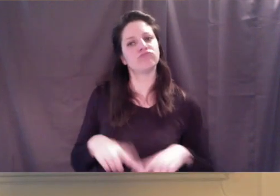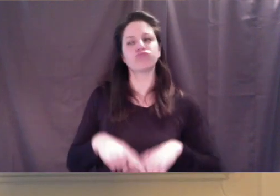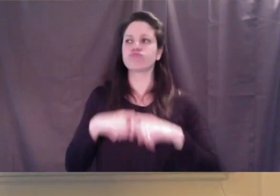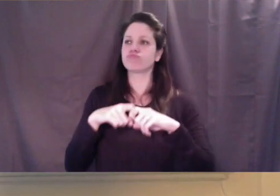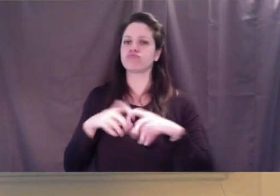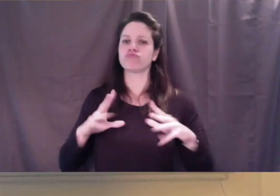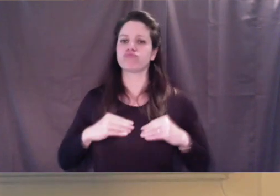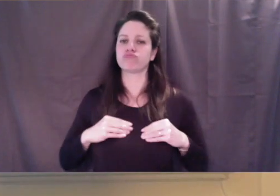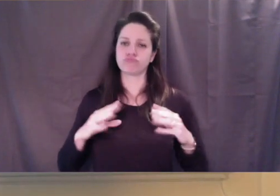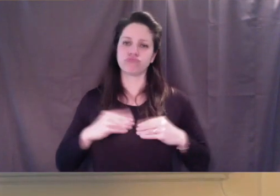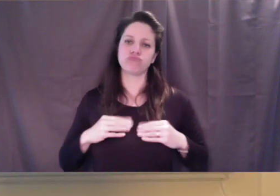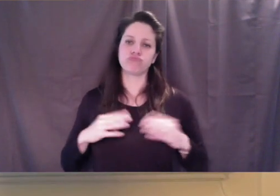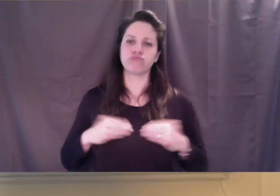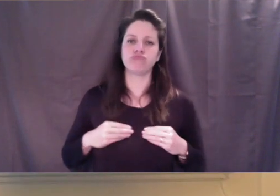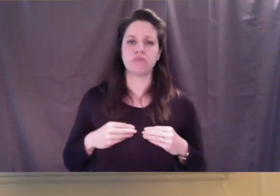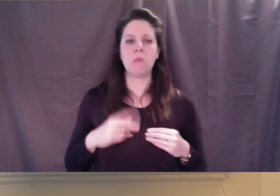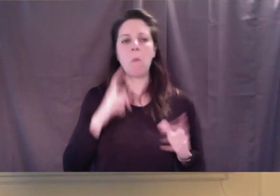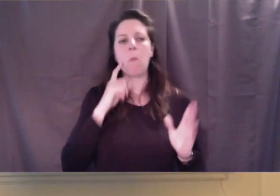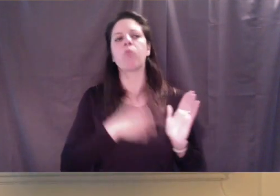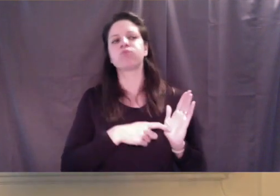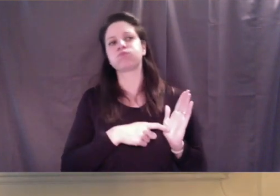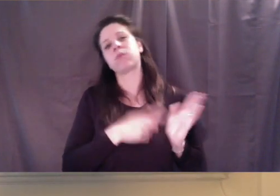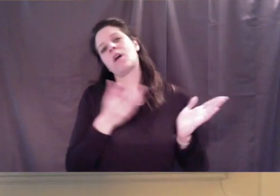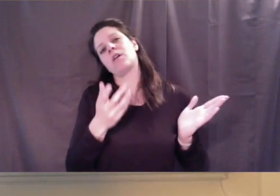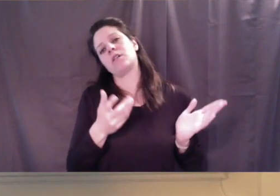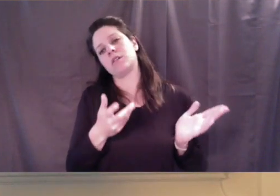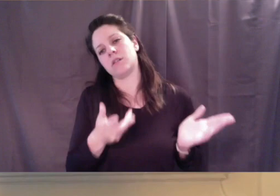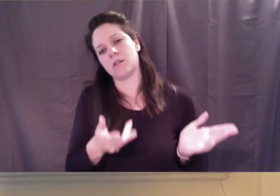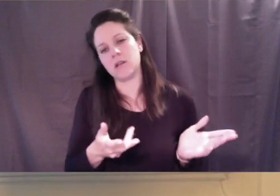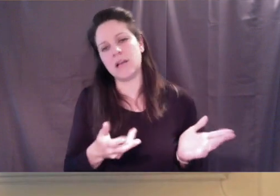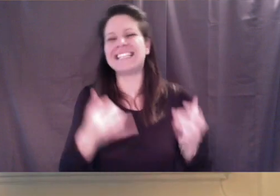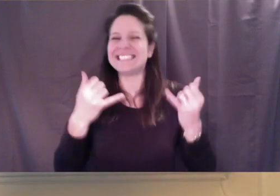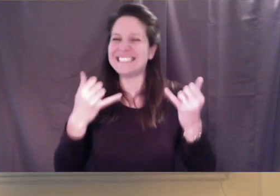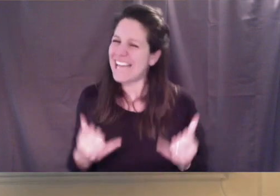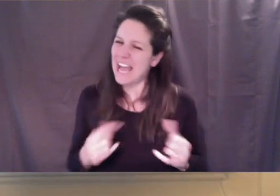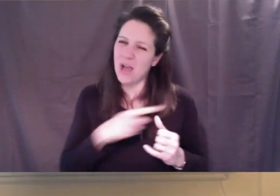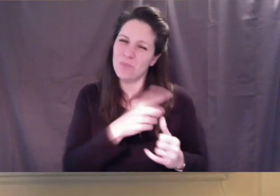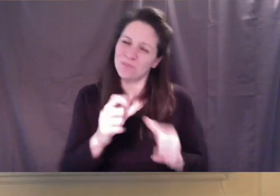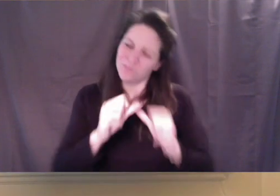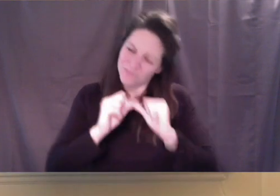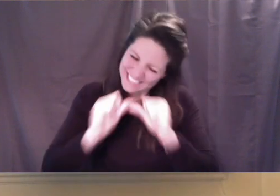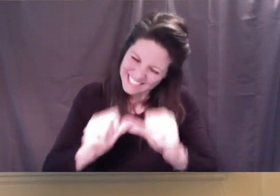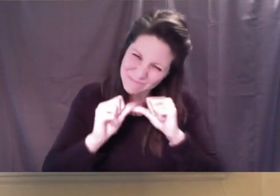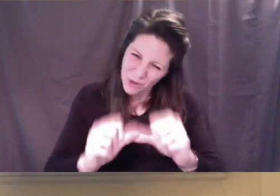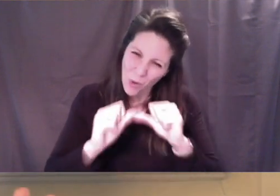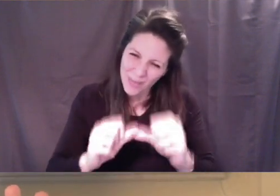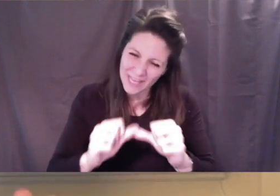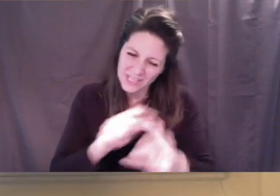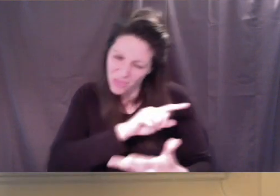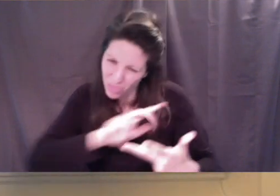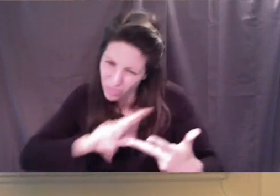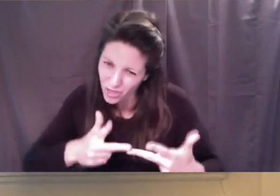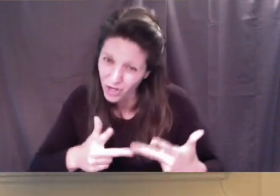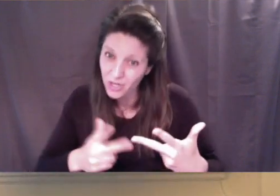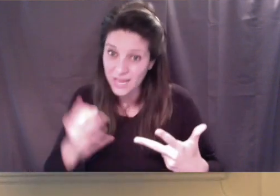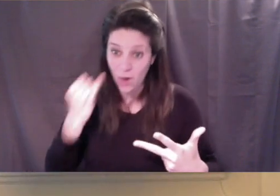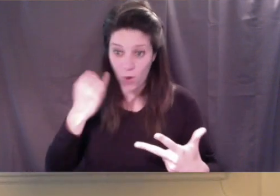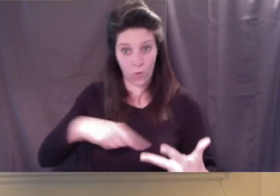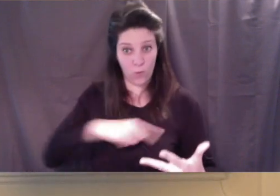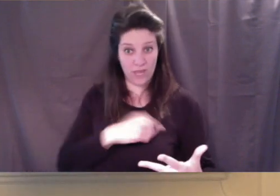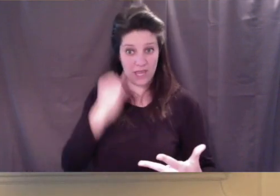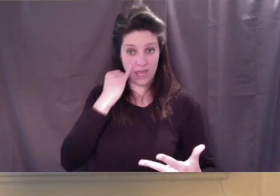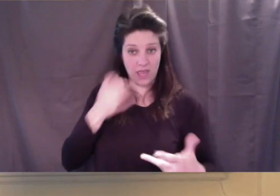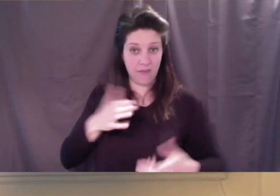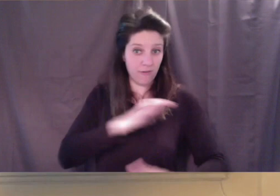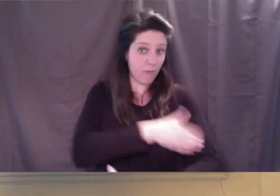there. We were content to be two-thirds witnesses. And the challenge is to keep pushing forward. And for that, we,